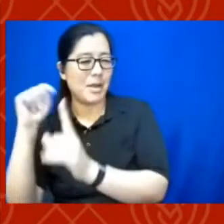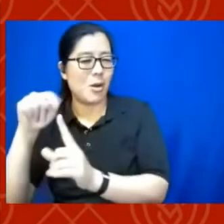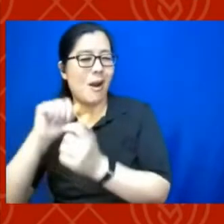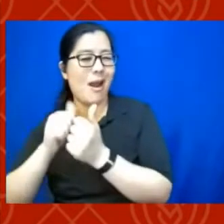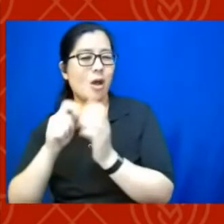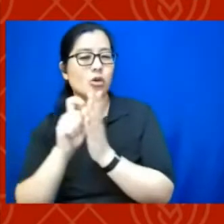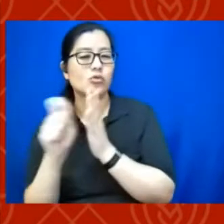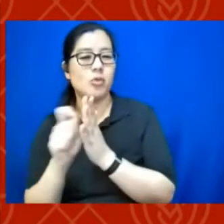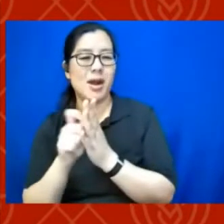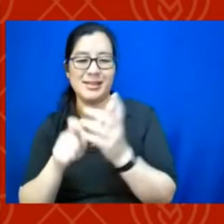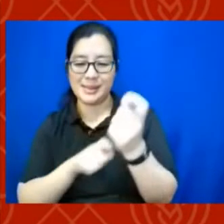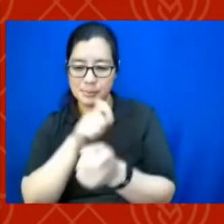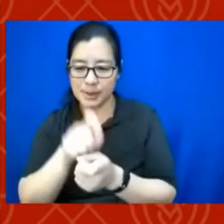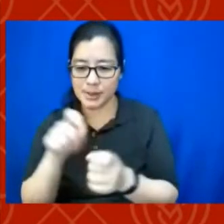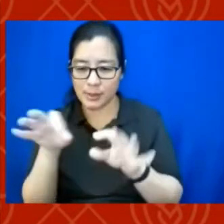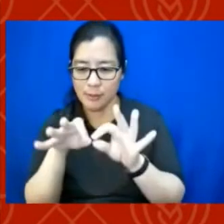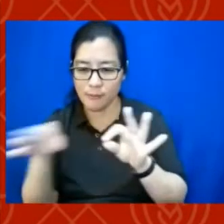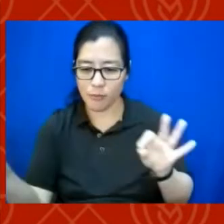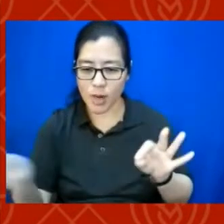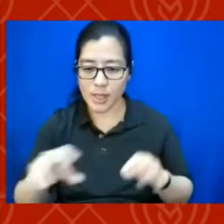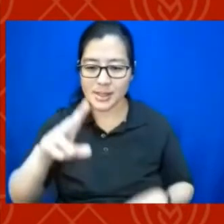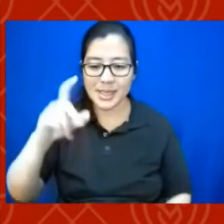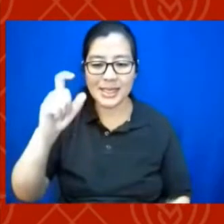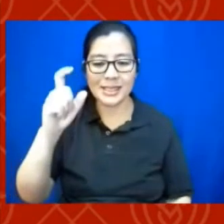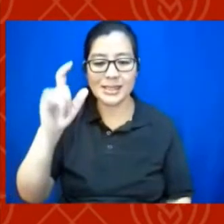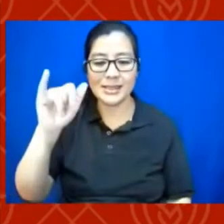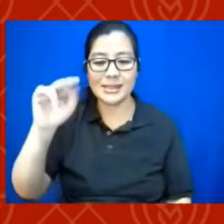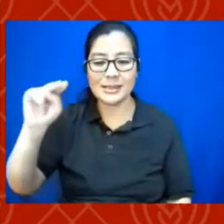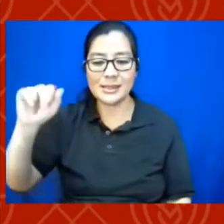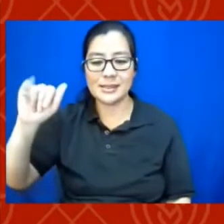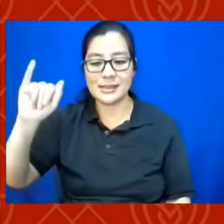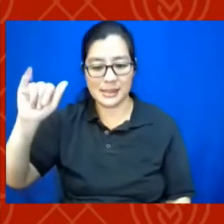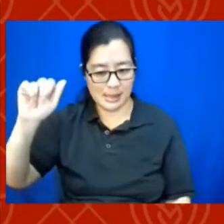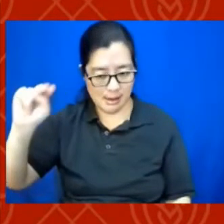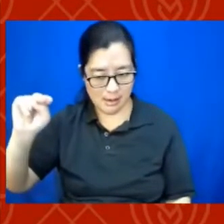kuai le in Chinese calligraphy.